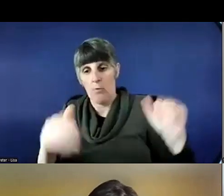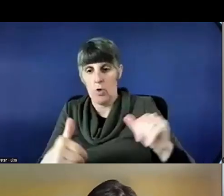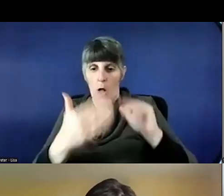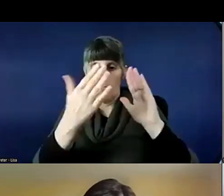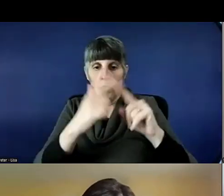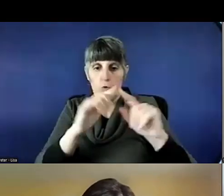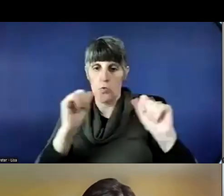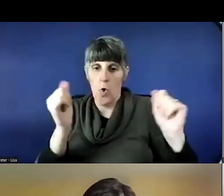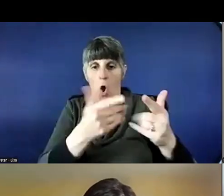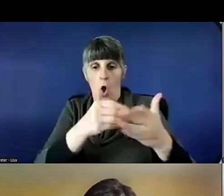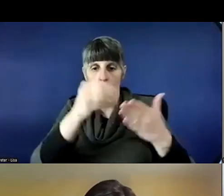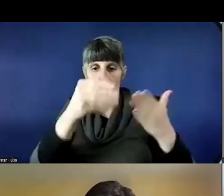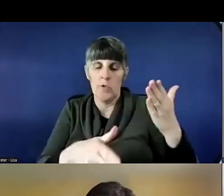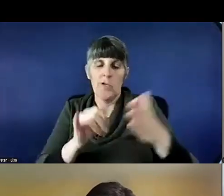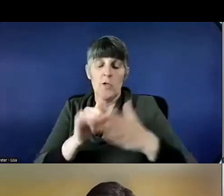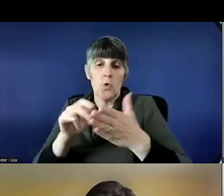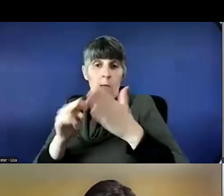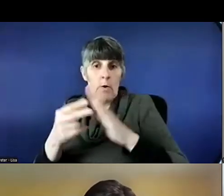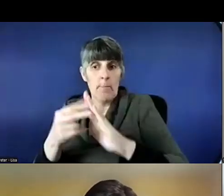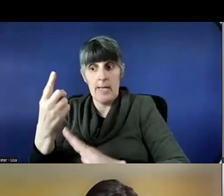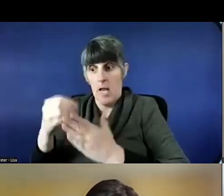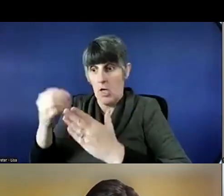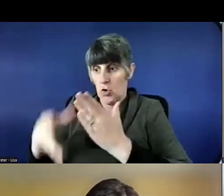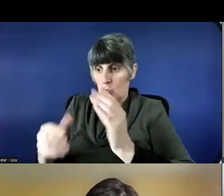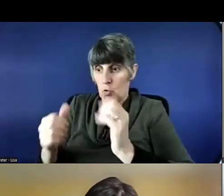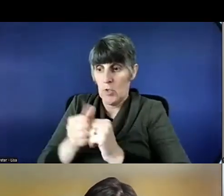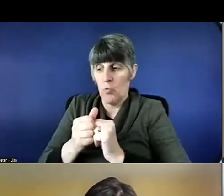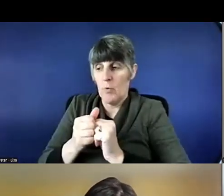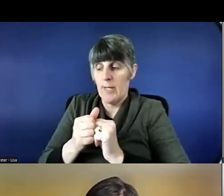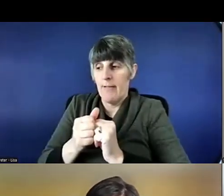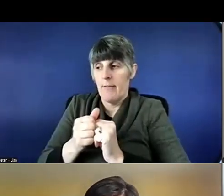to students. So this would mean that a student with,